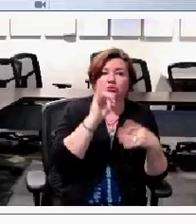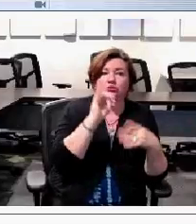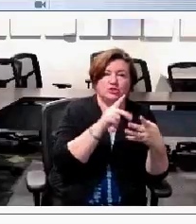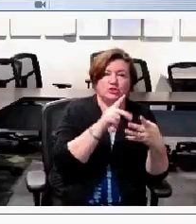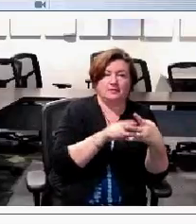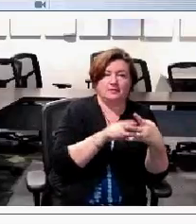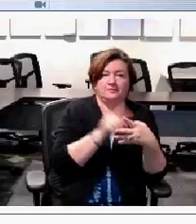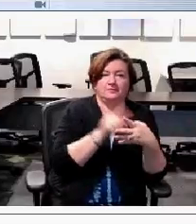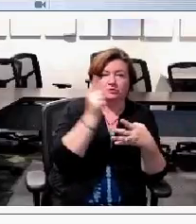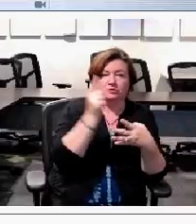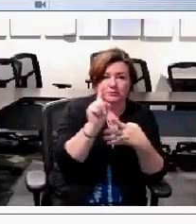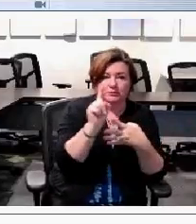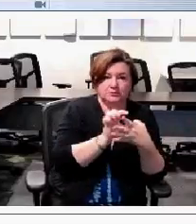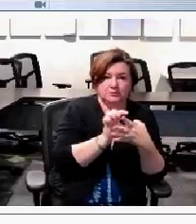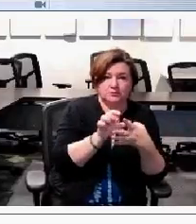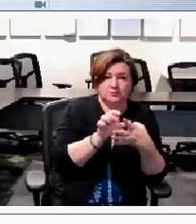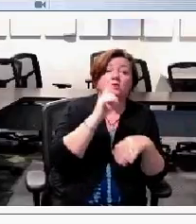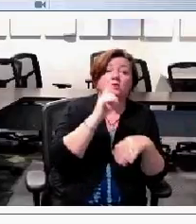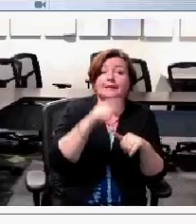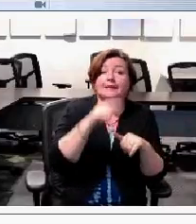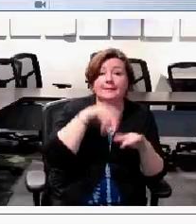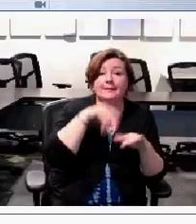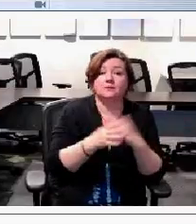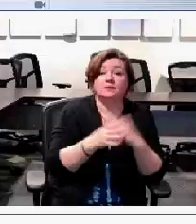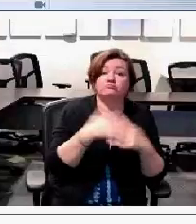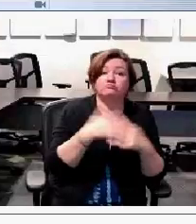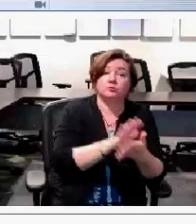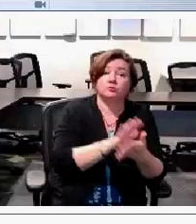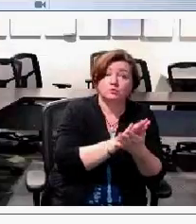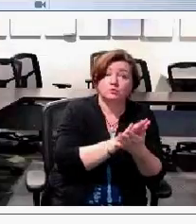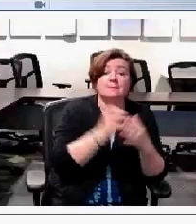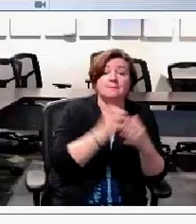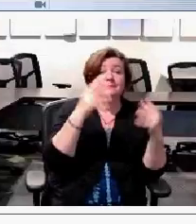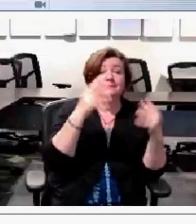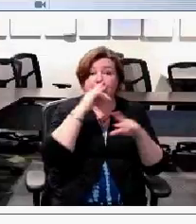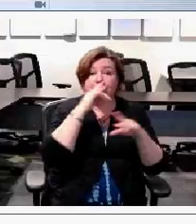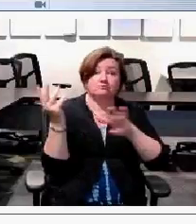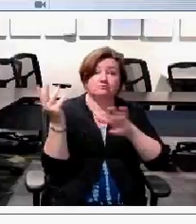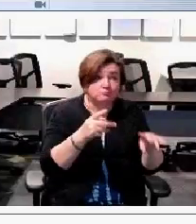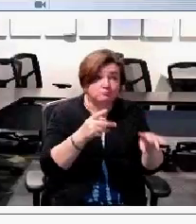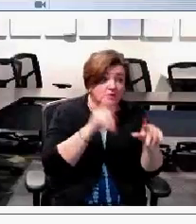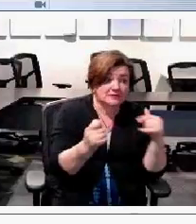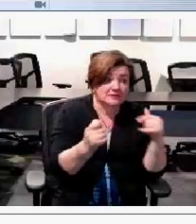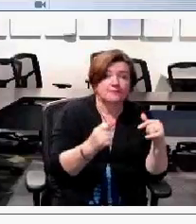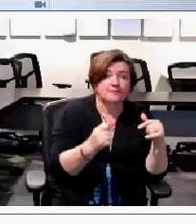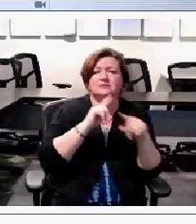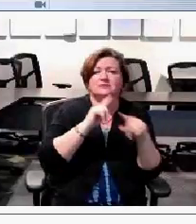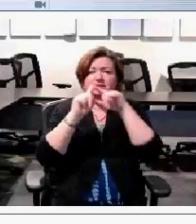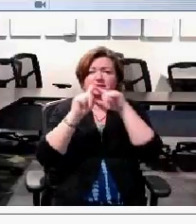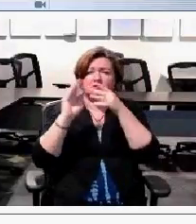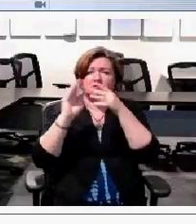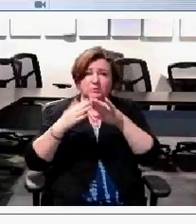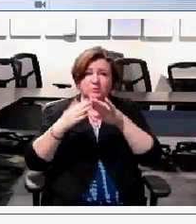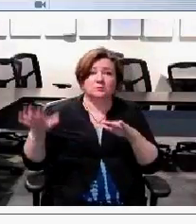July. And it is for school-age children, and many of the kids that attend that are from communities